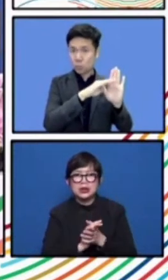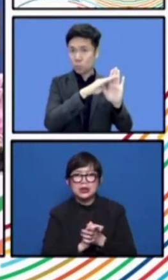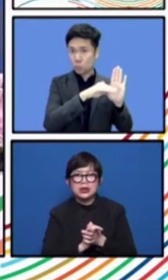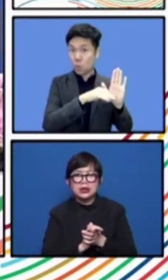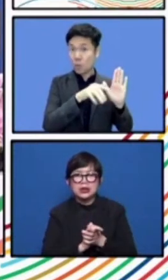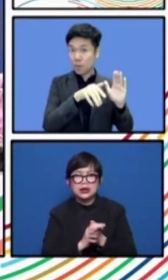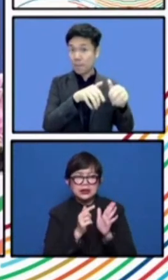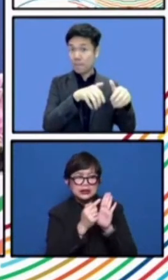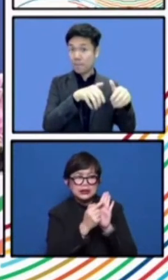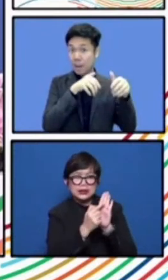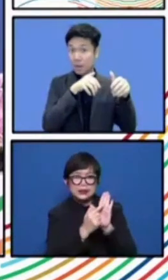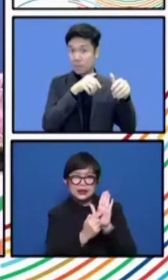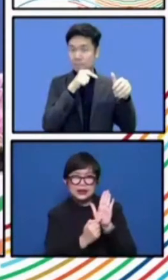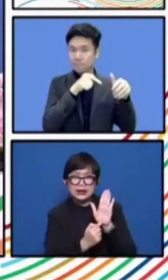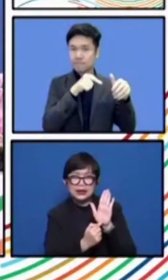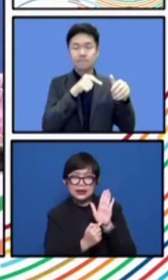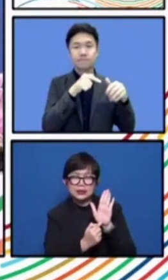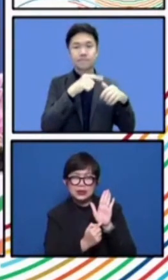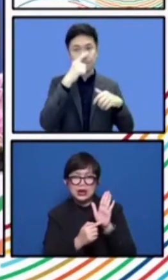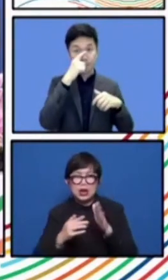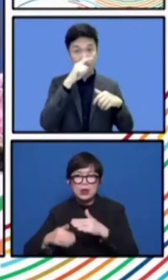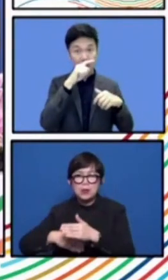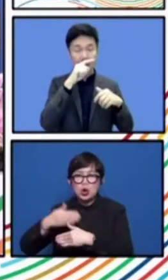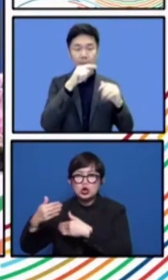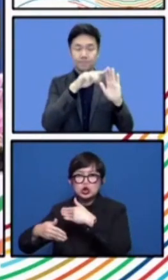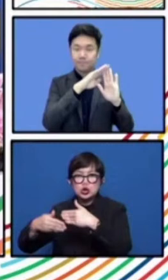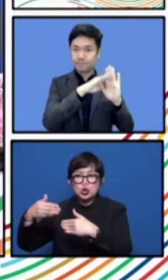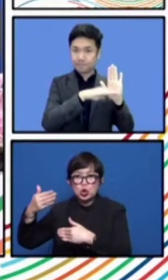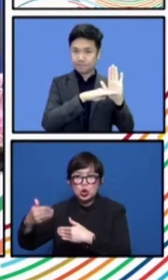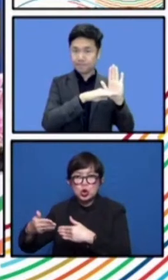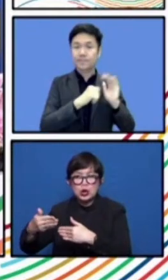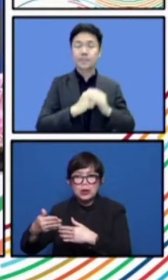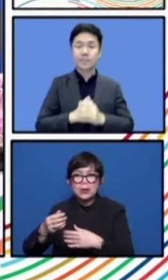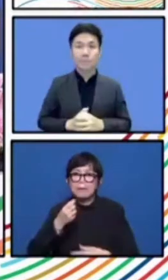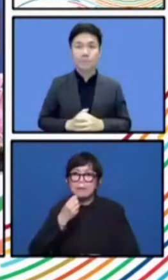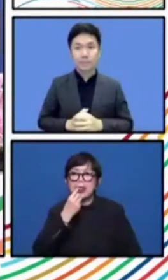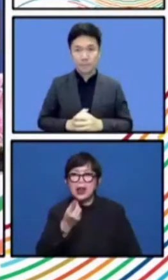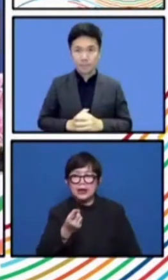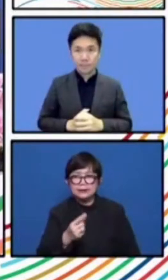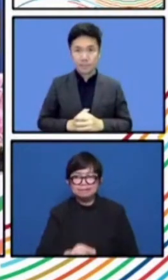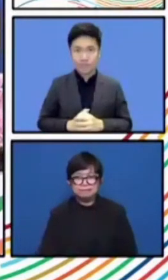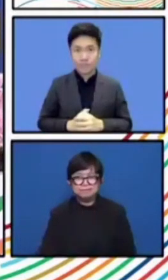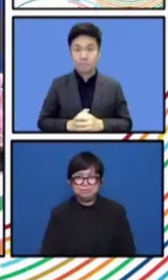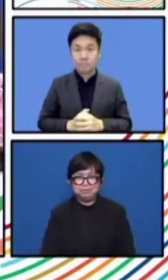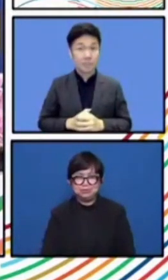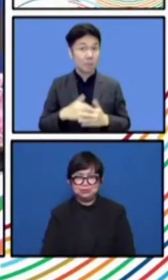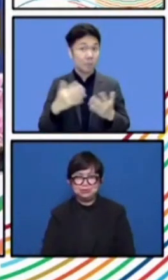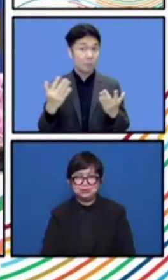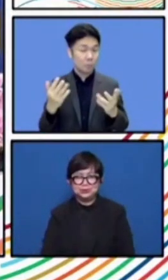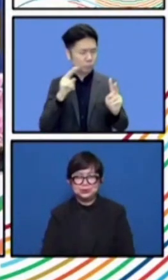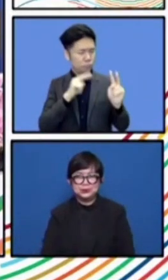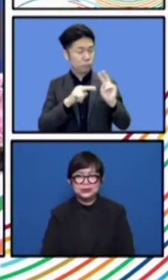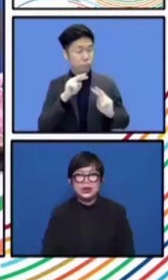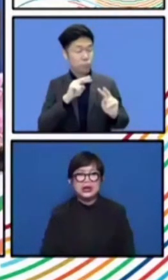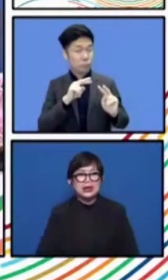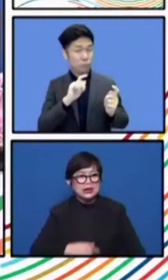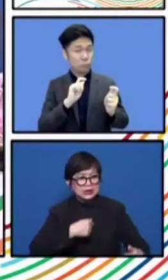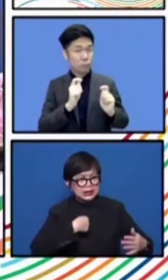that in the case of any legislative review that would have